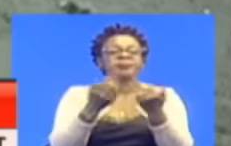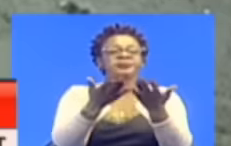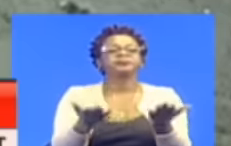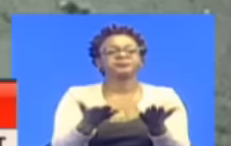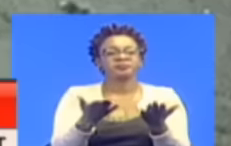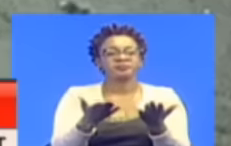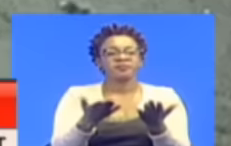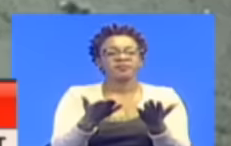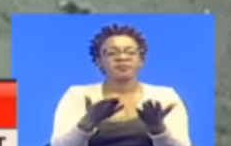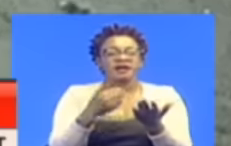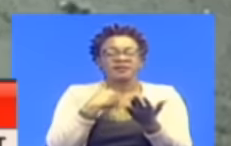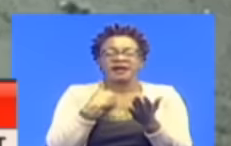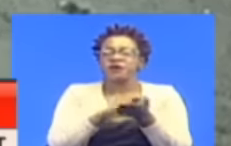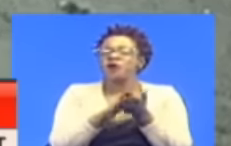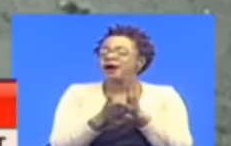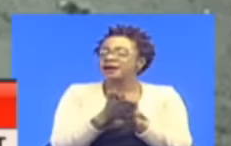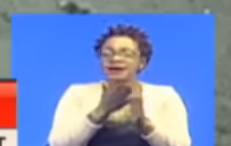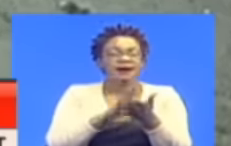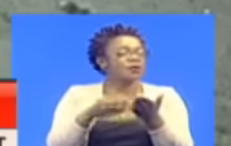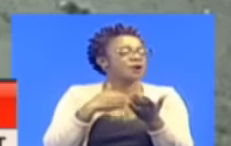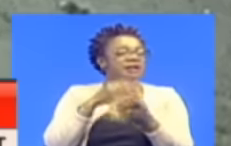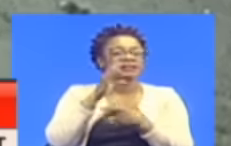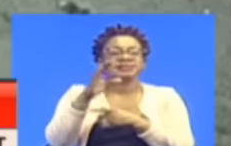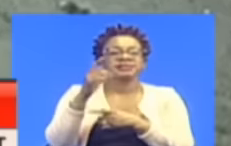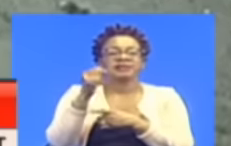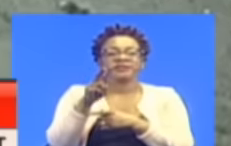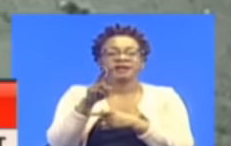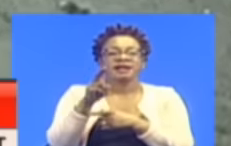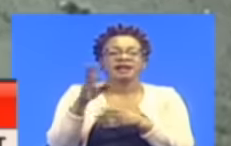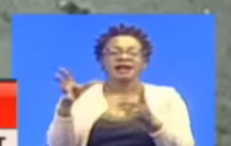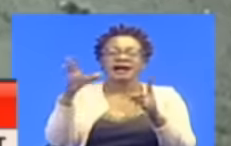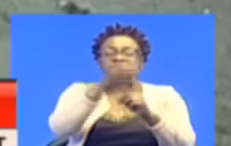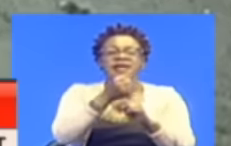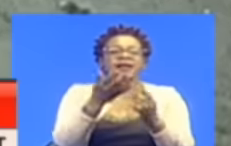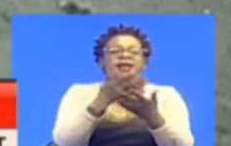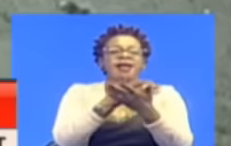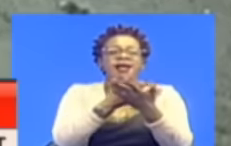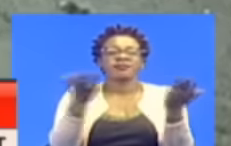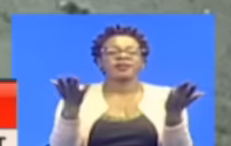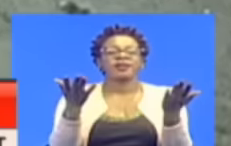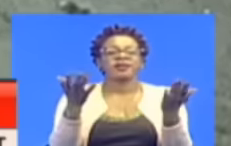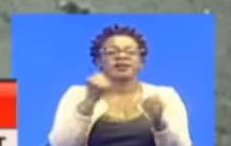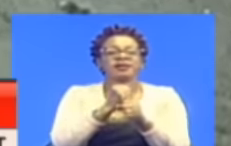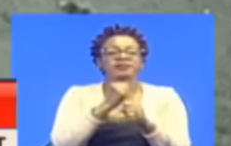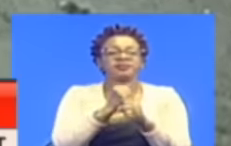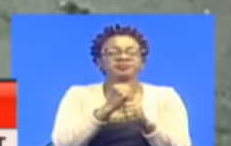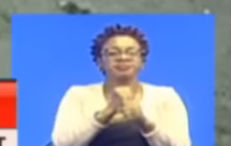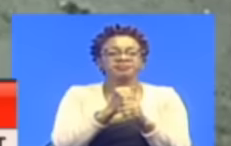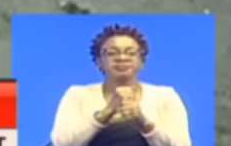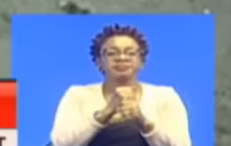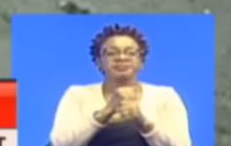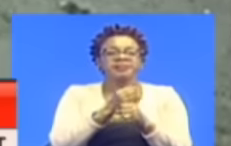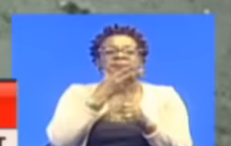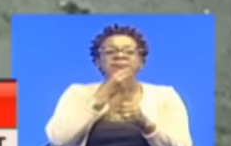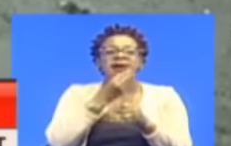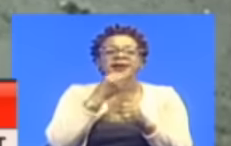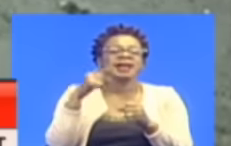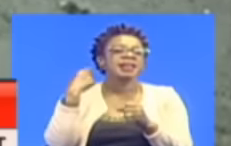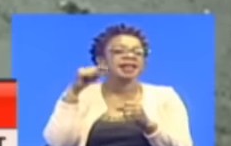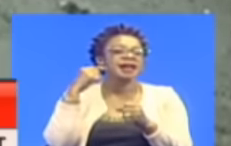no idea there was a CCTV camera capturing every single move they made. This man in a yellow shirt and a